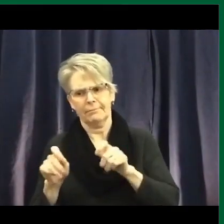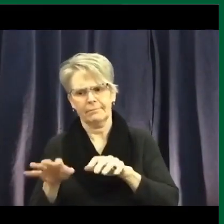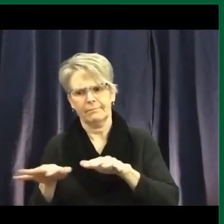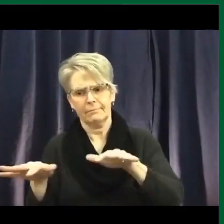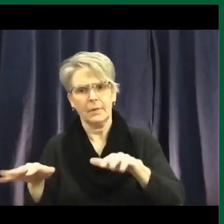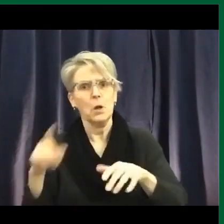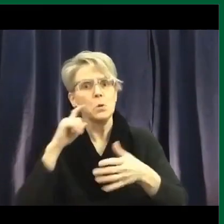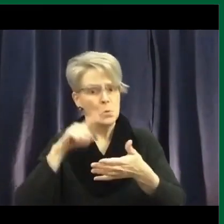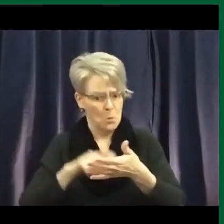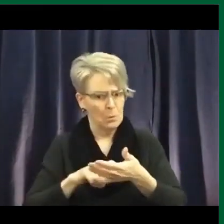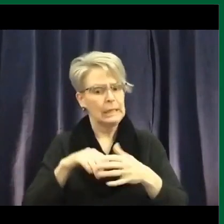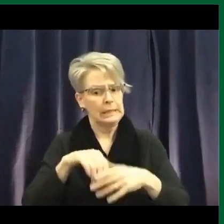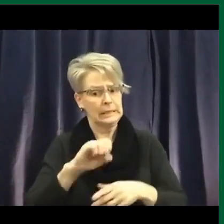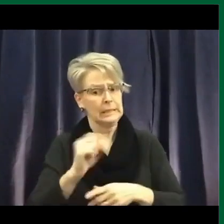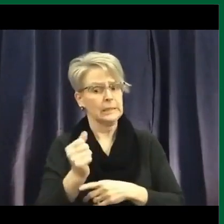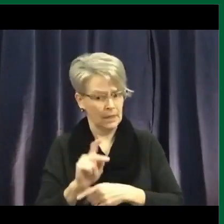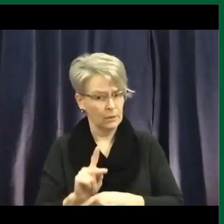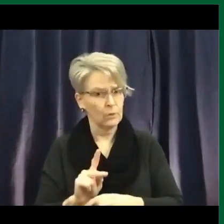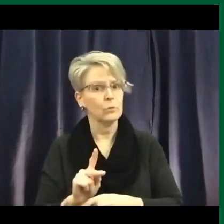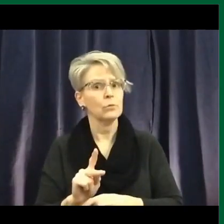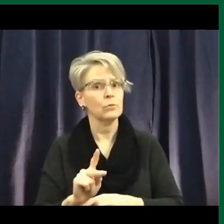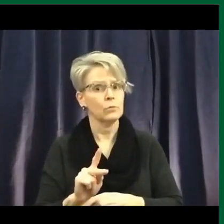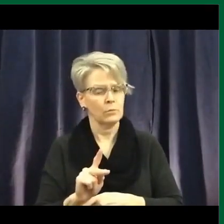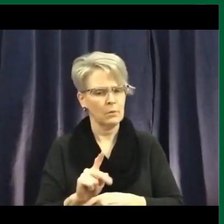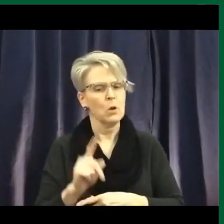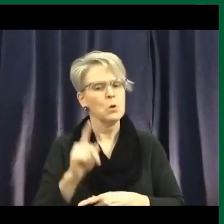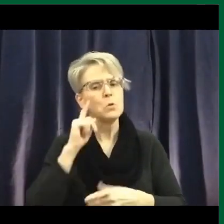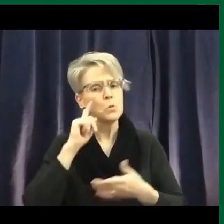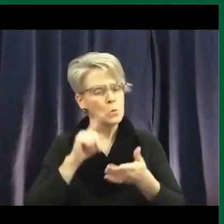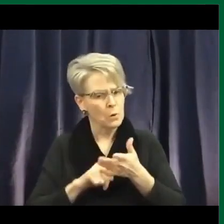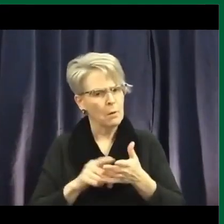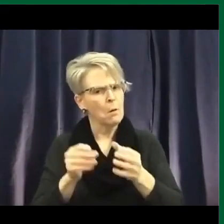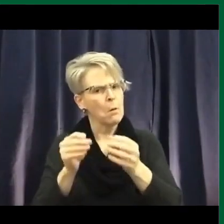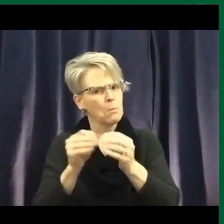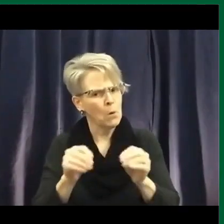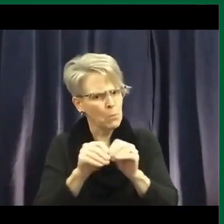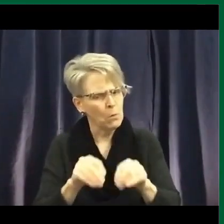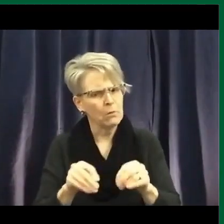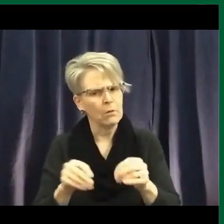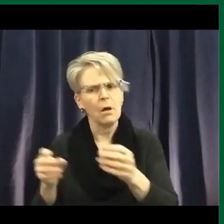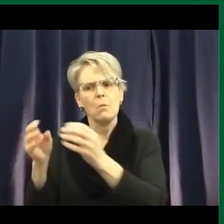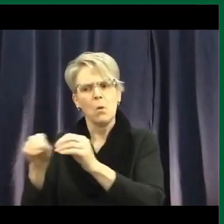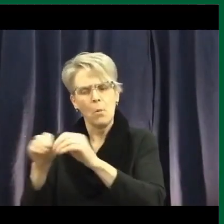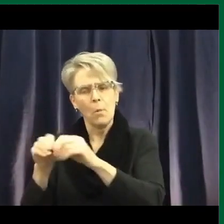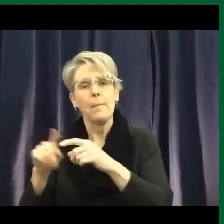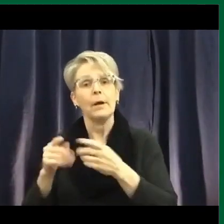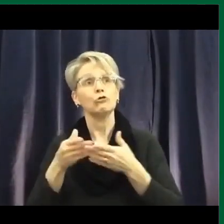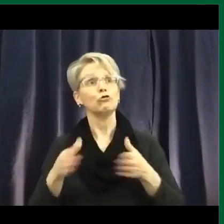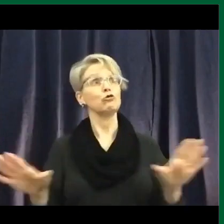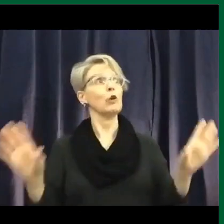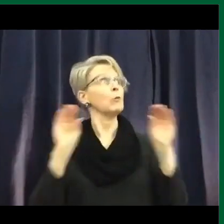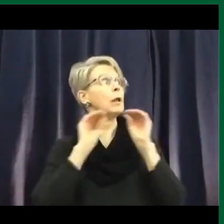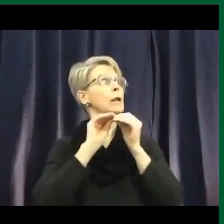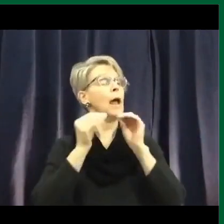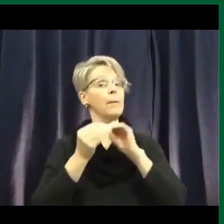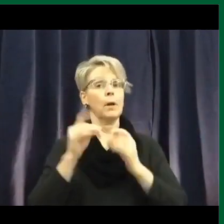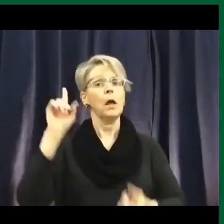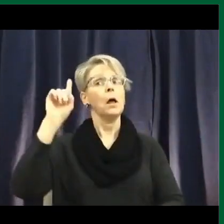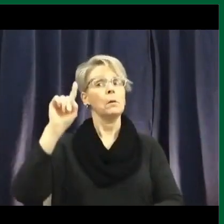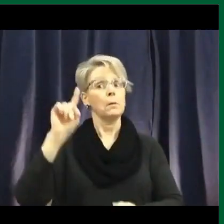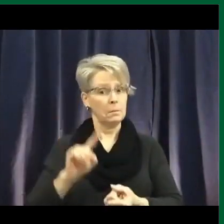present in Saskatchewan and are increasing in their rate, our overall numbers continue to decline. This isn't unlike